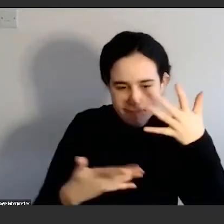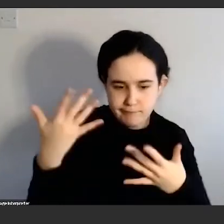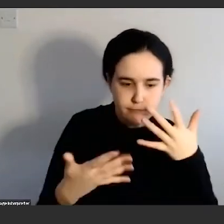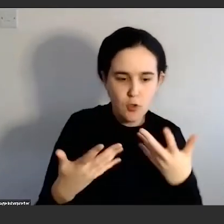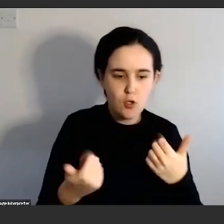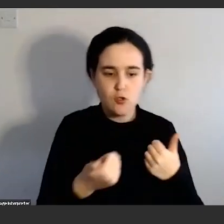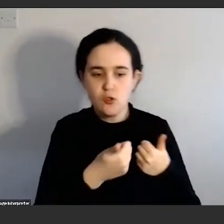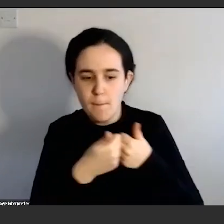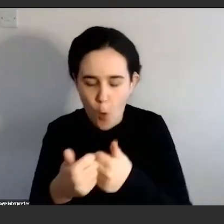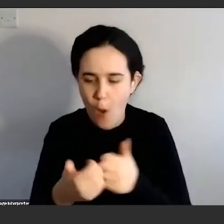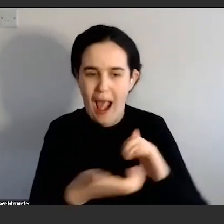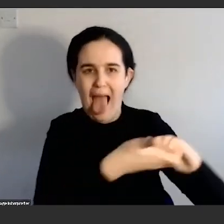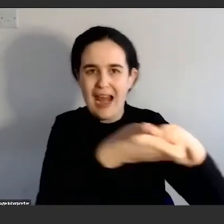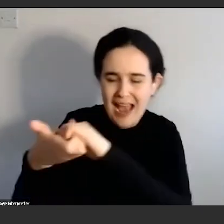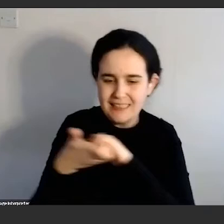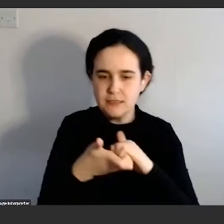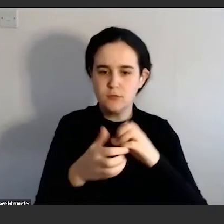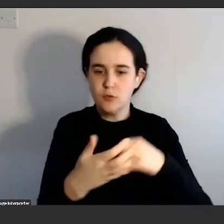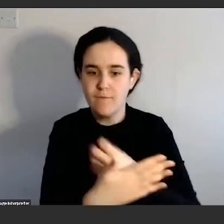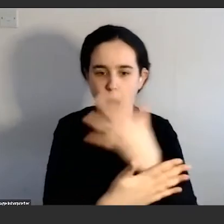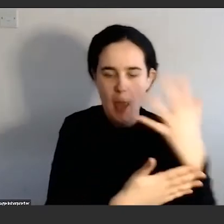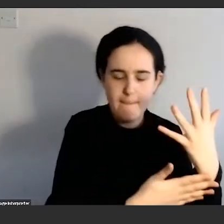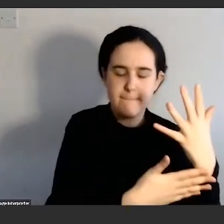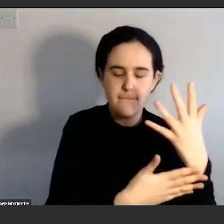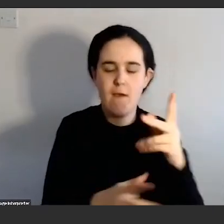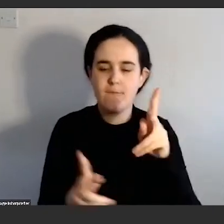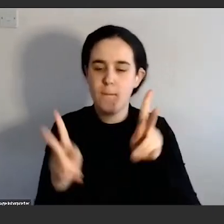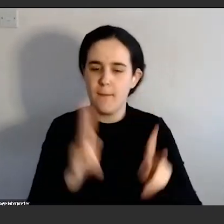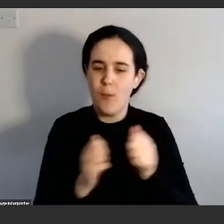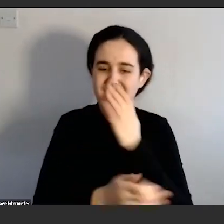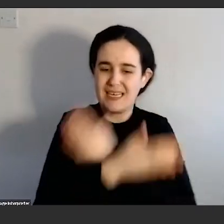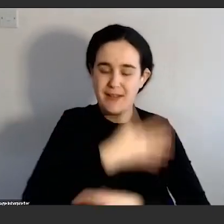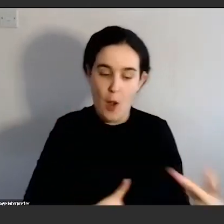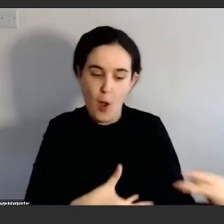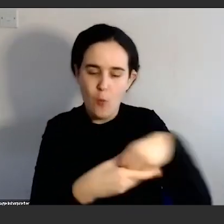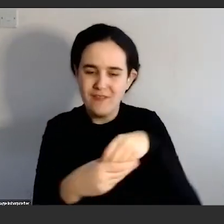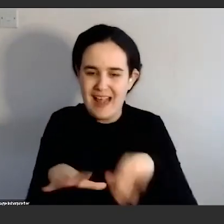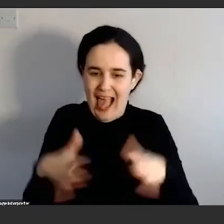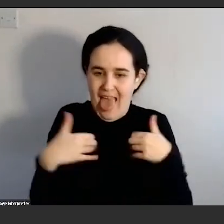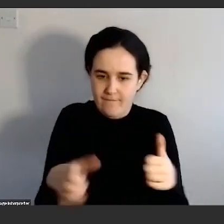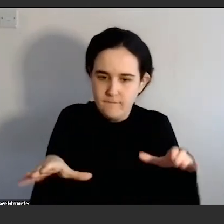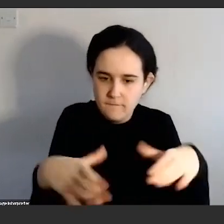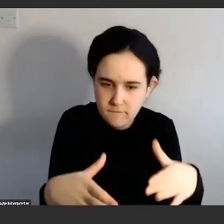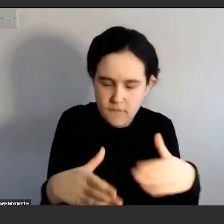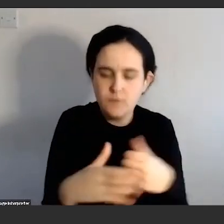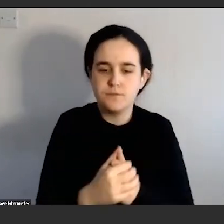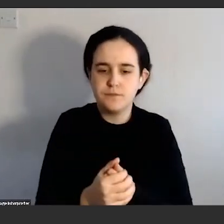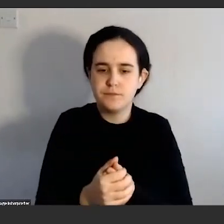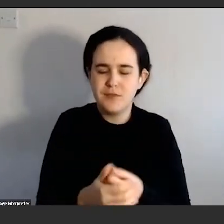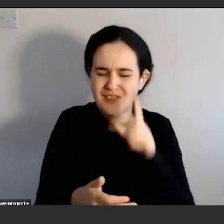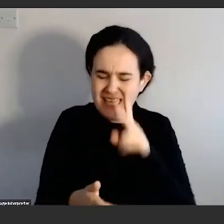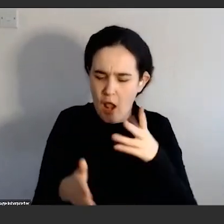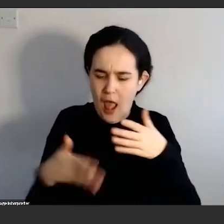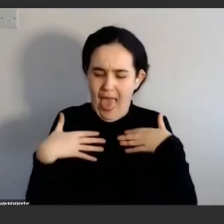and child deaths, with a pillar specifically focused on empowerment and equality, which includes disability